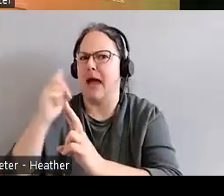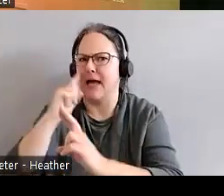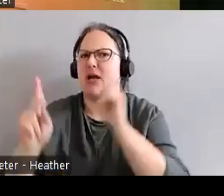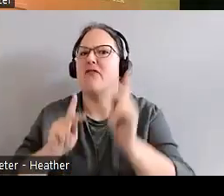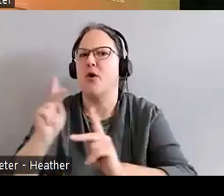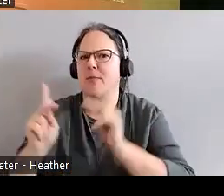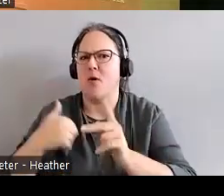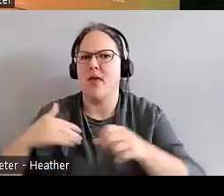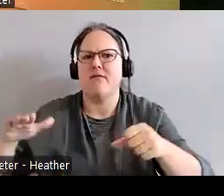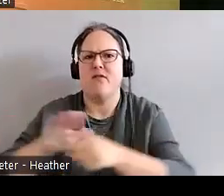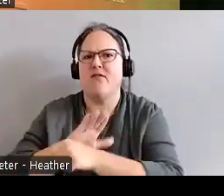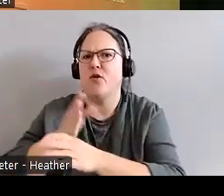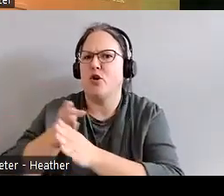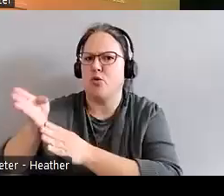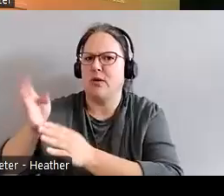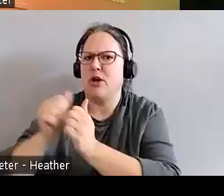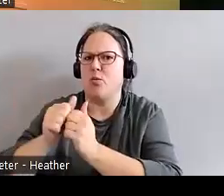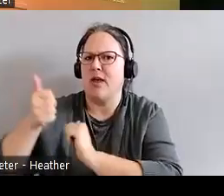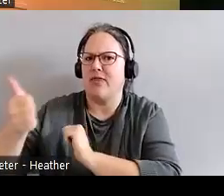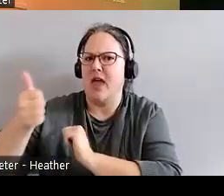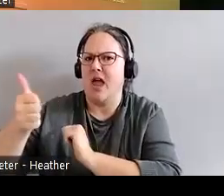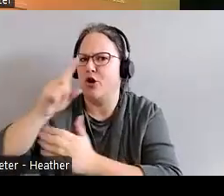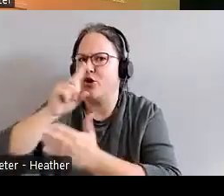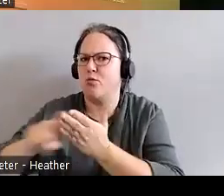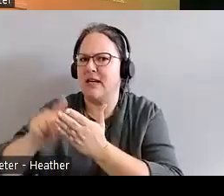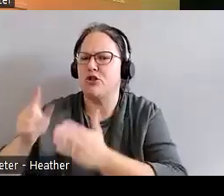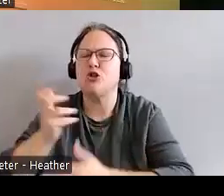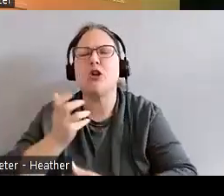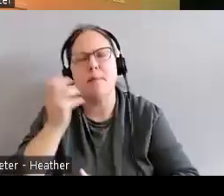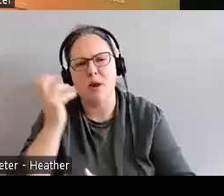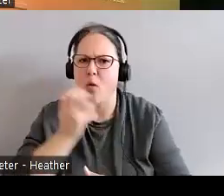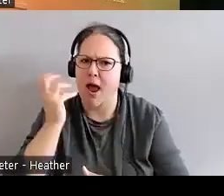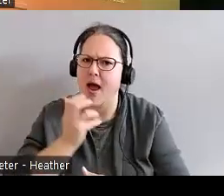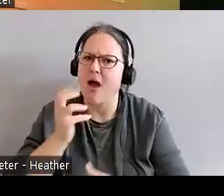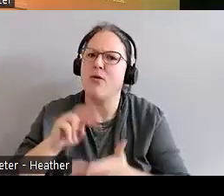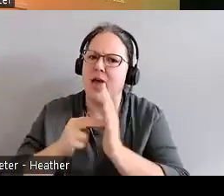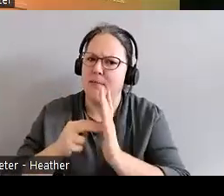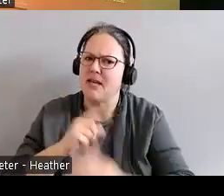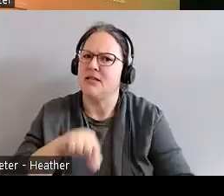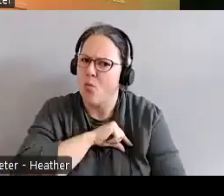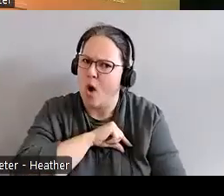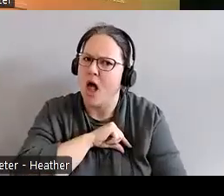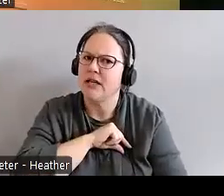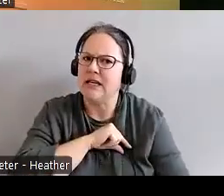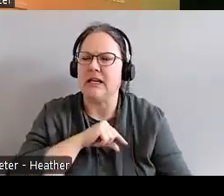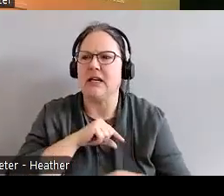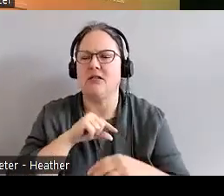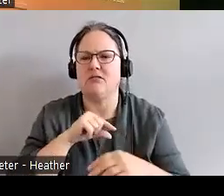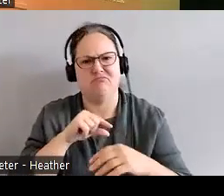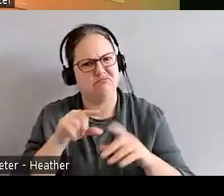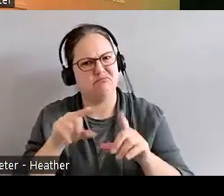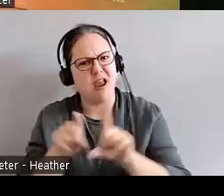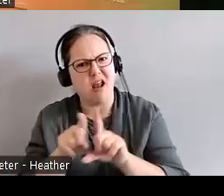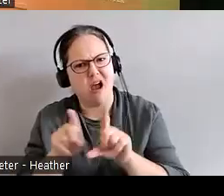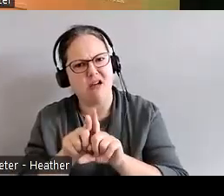research because they really are dedicated in quality and making sure